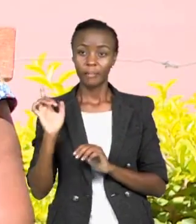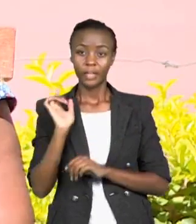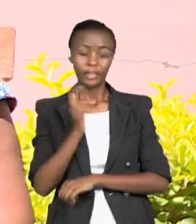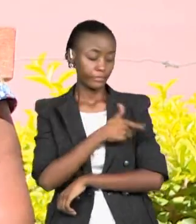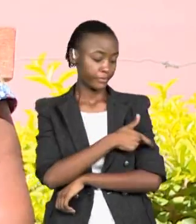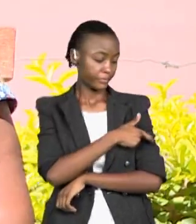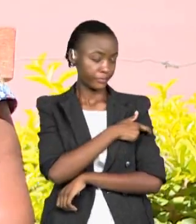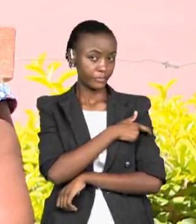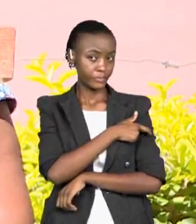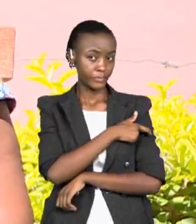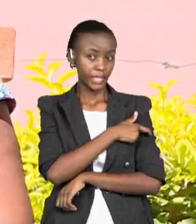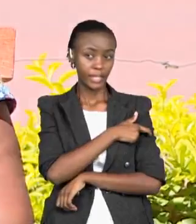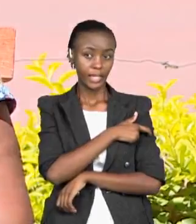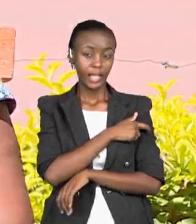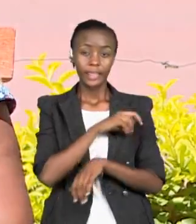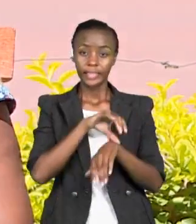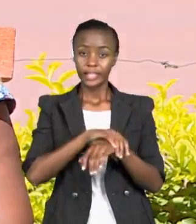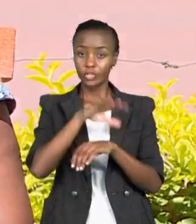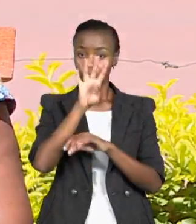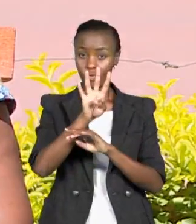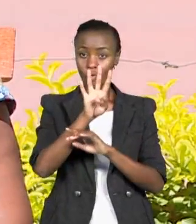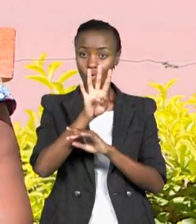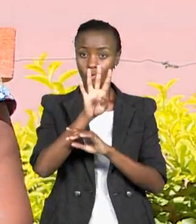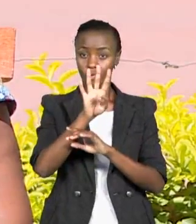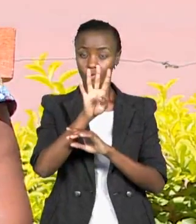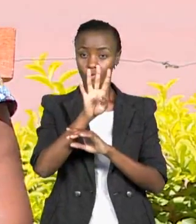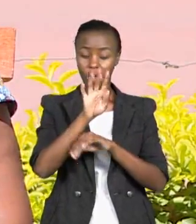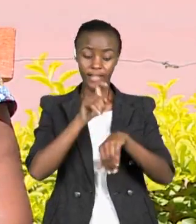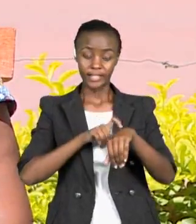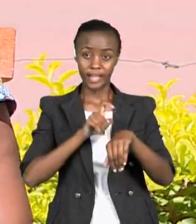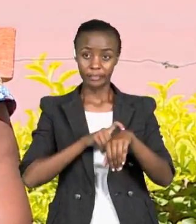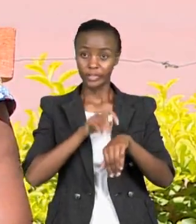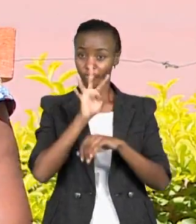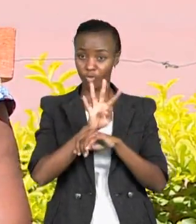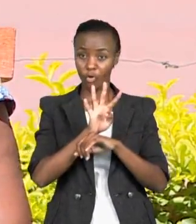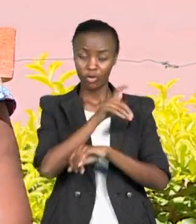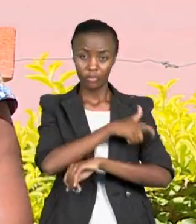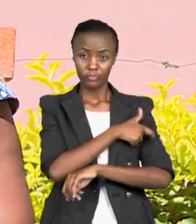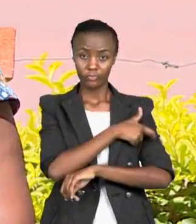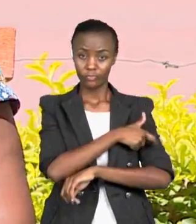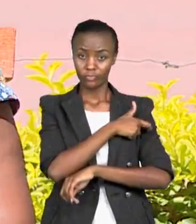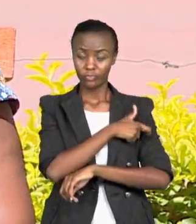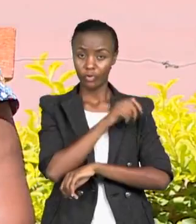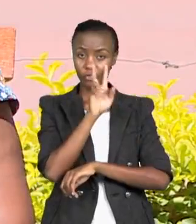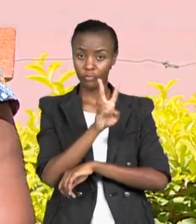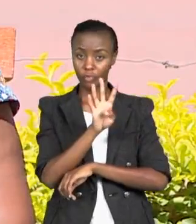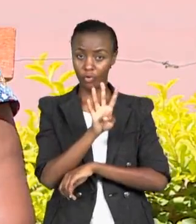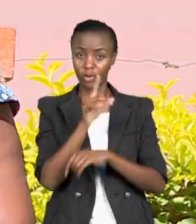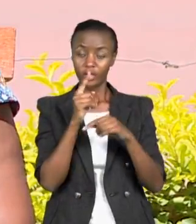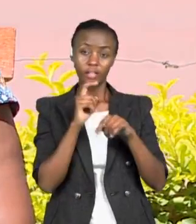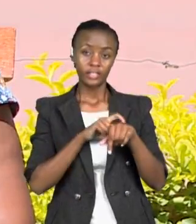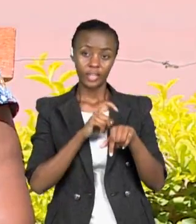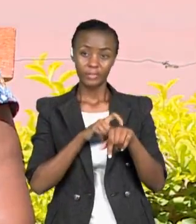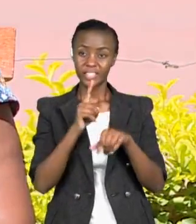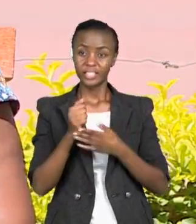is given to, they get 4 doses of the vaccination, and it has also been able to reduce the burden